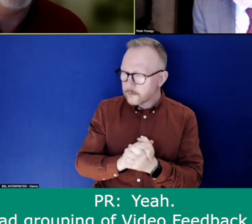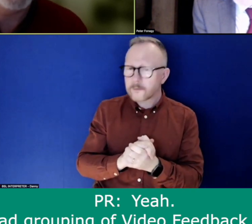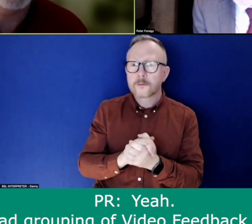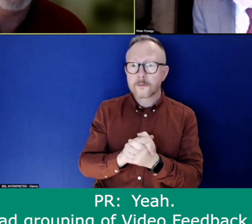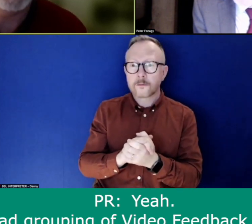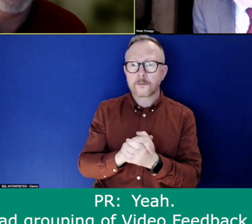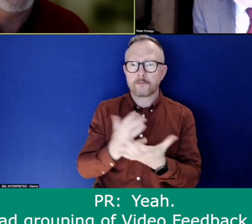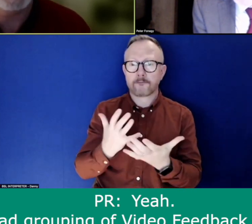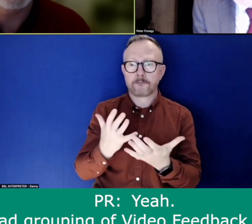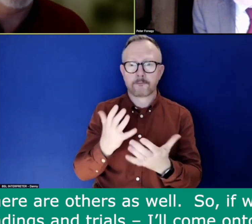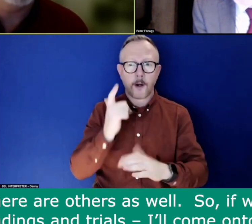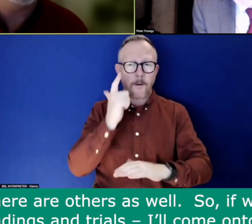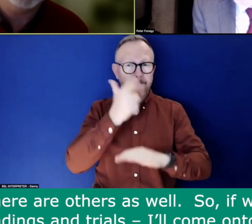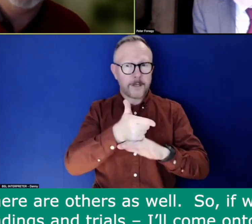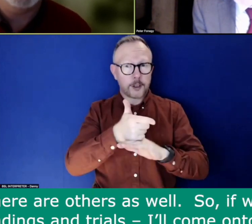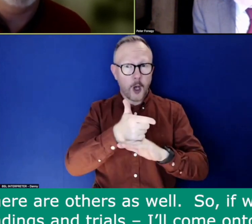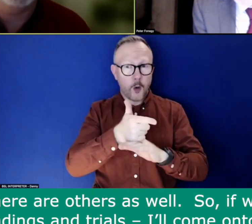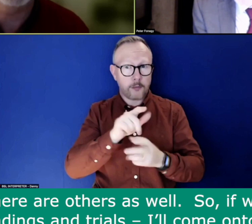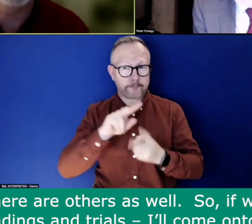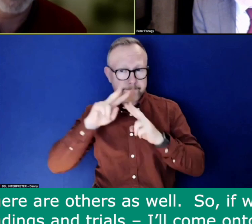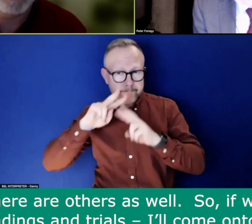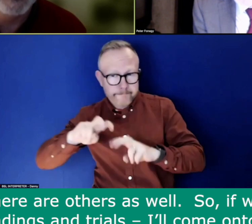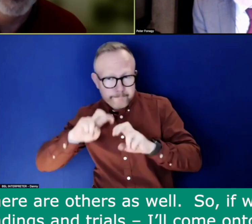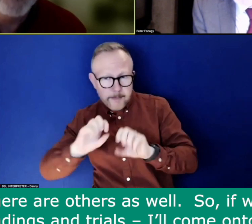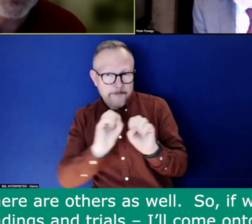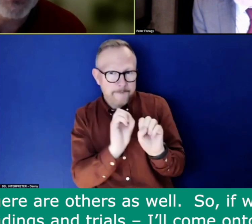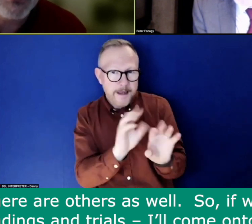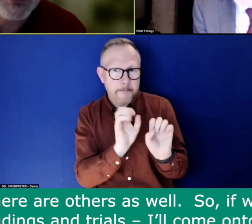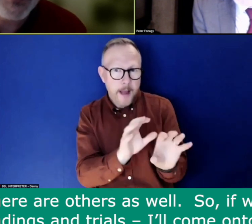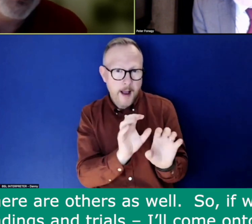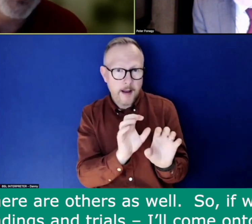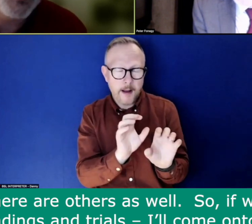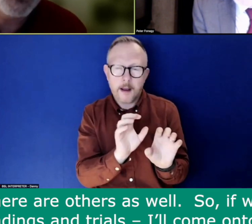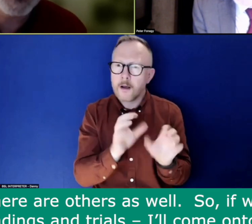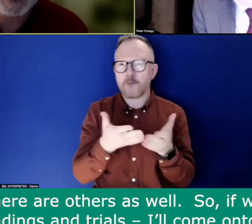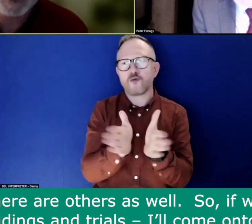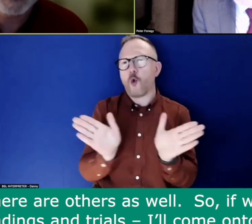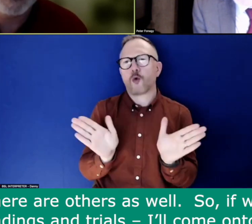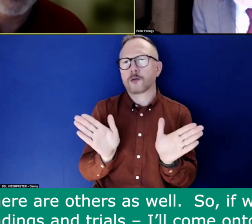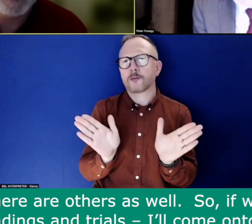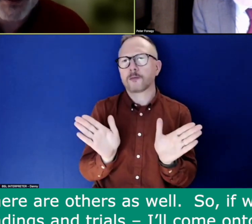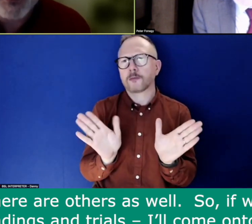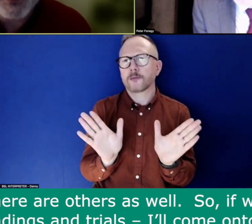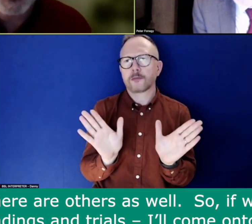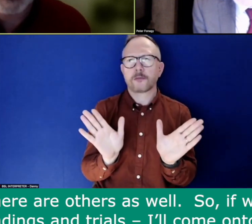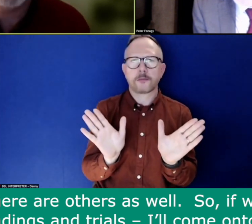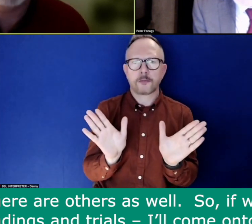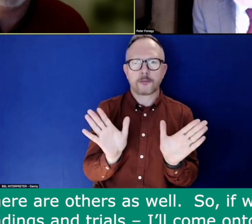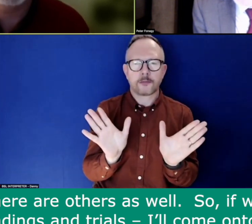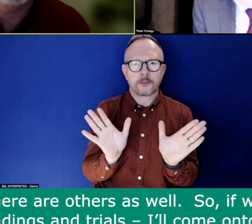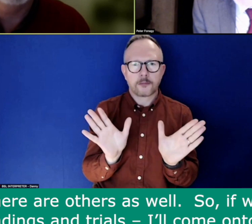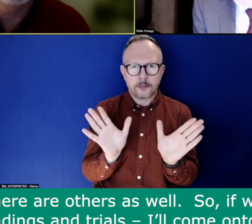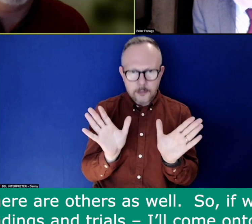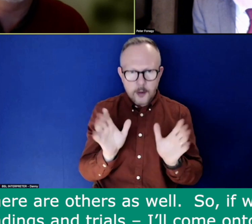video feedback type interventions. There's VIP and there's big, and there are others as well. So there's if we think for a moment just